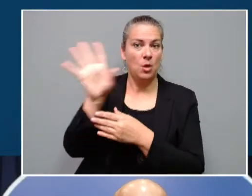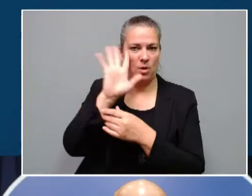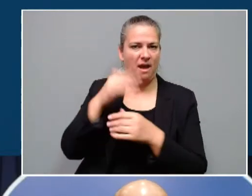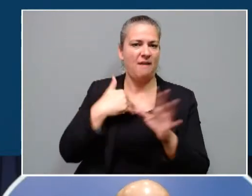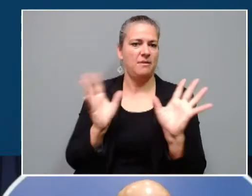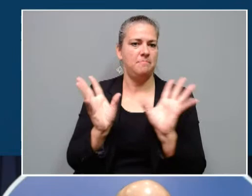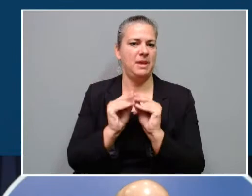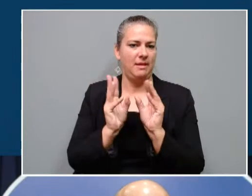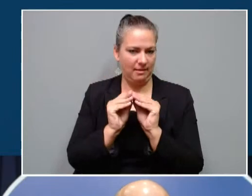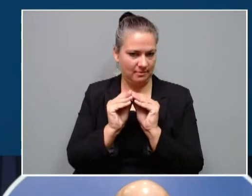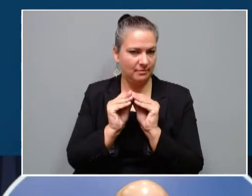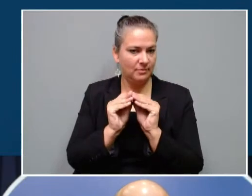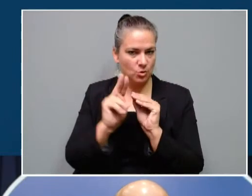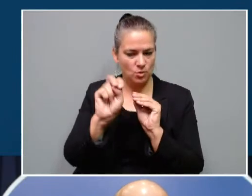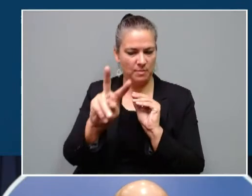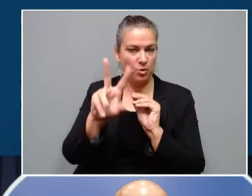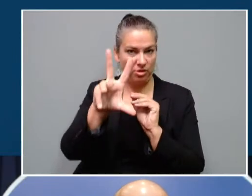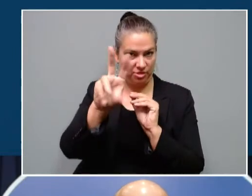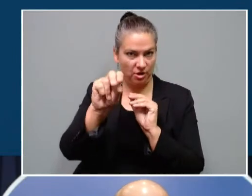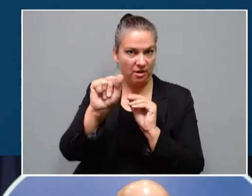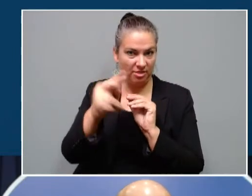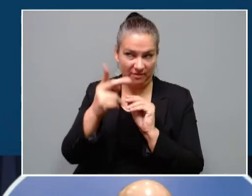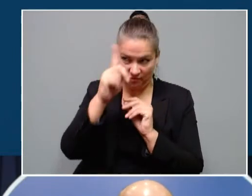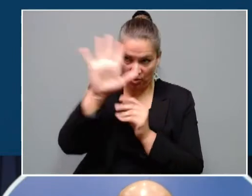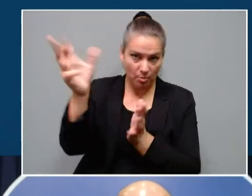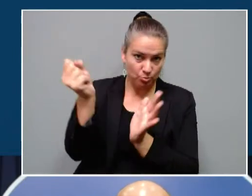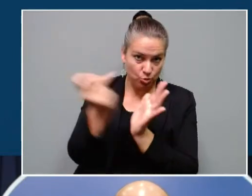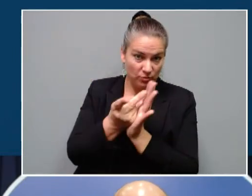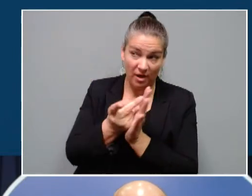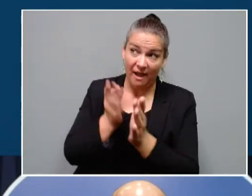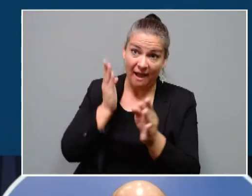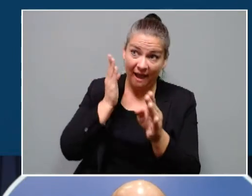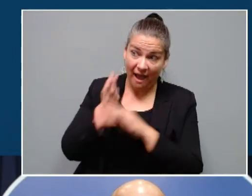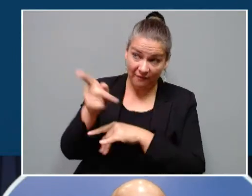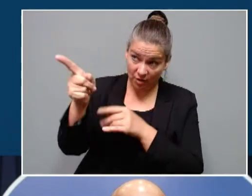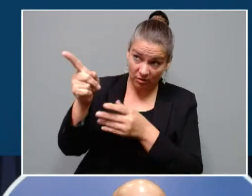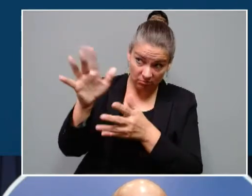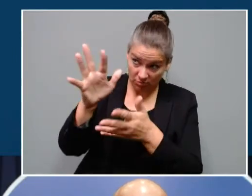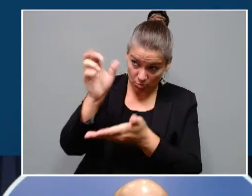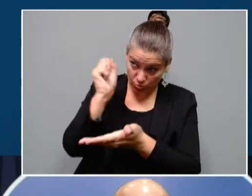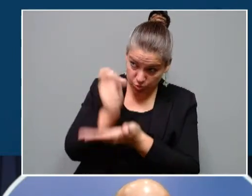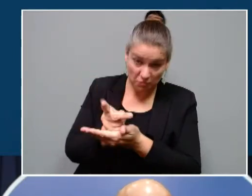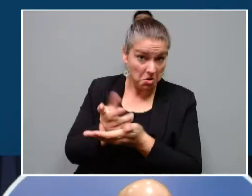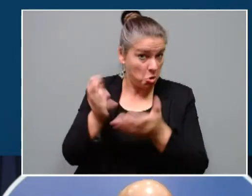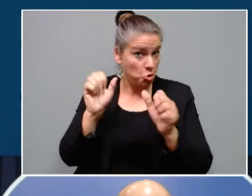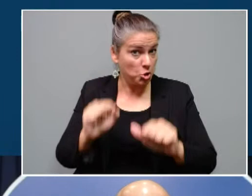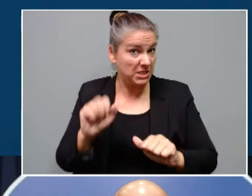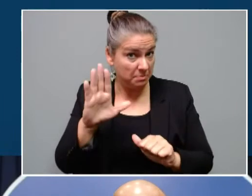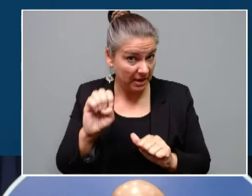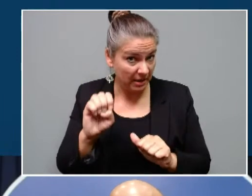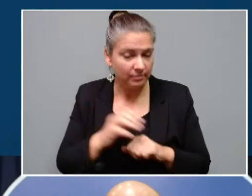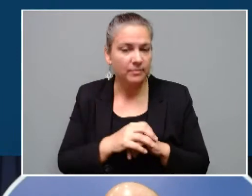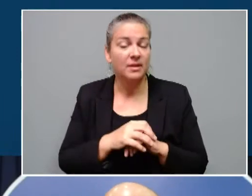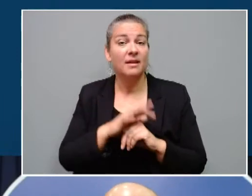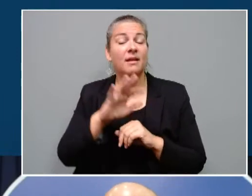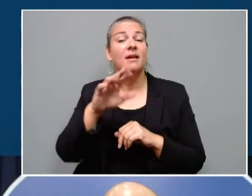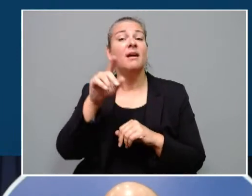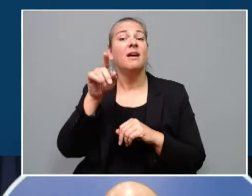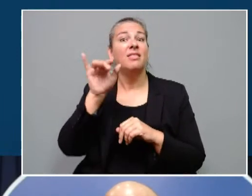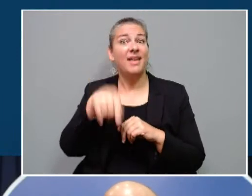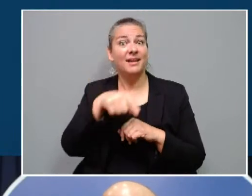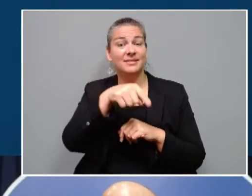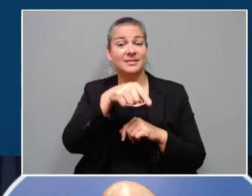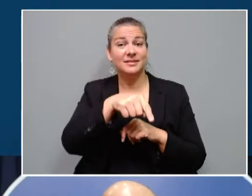then after that would be the time that this could potentially be available. This is not a replacement for vaccination. It would